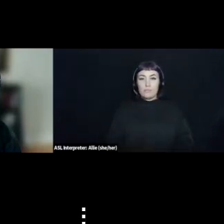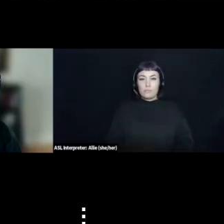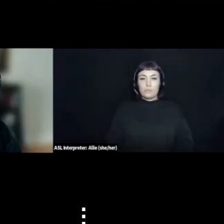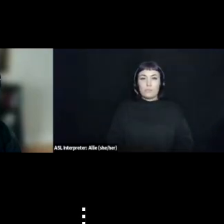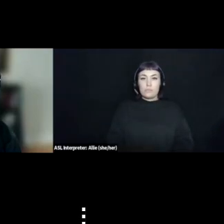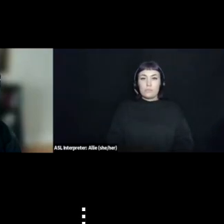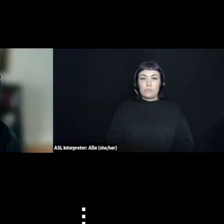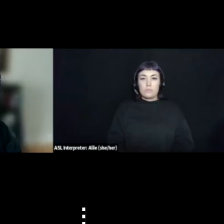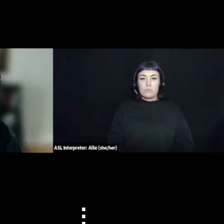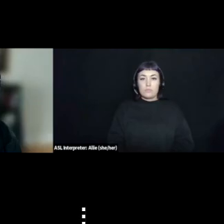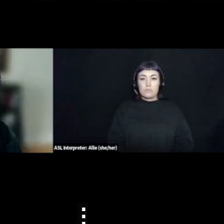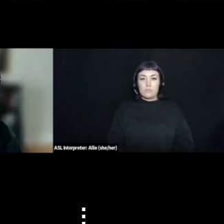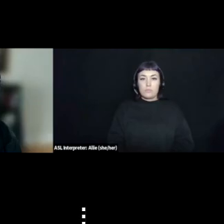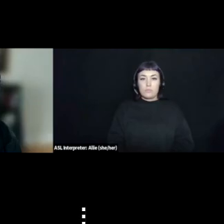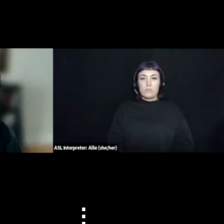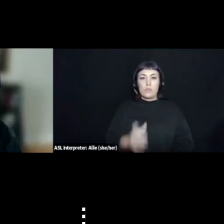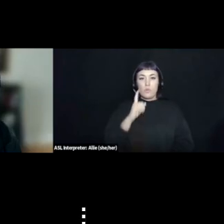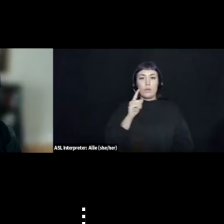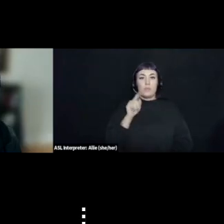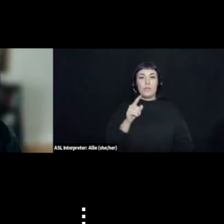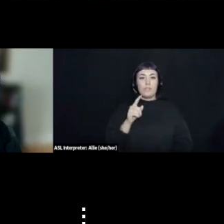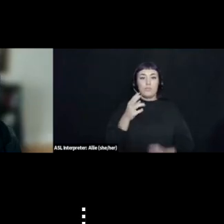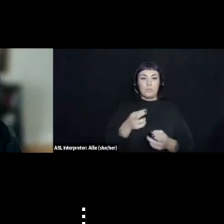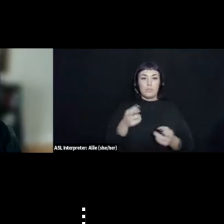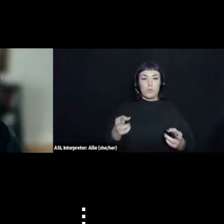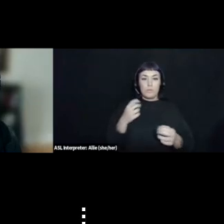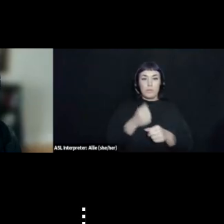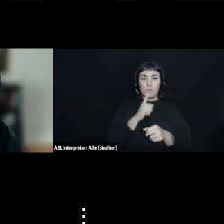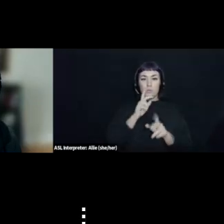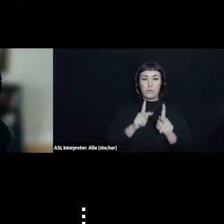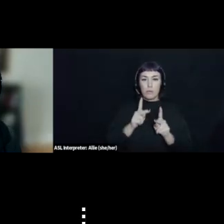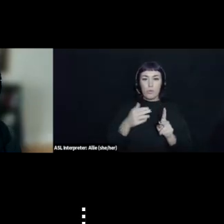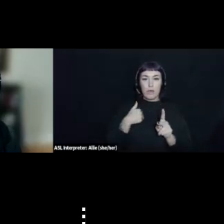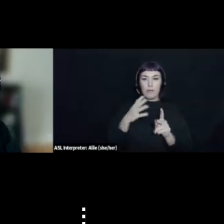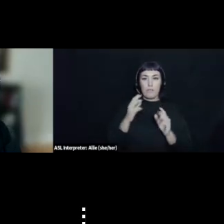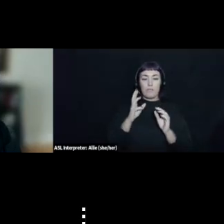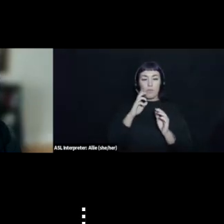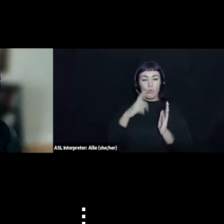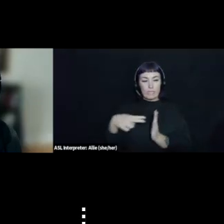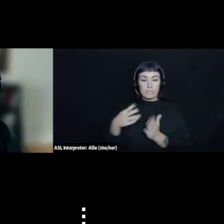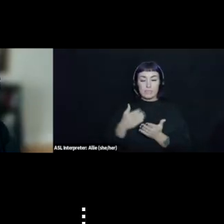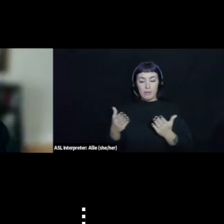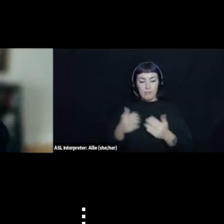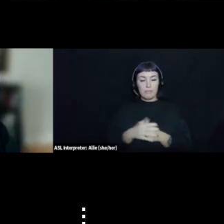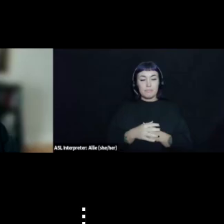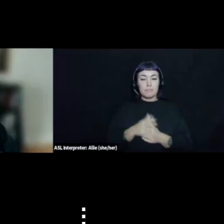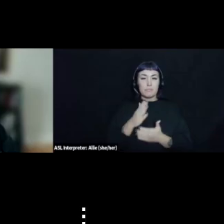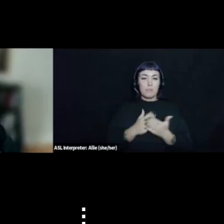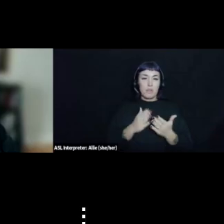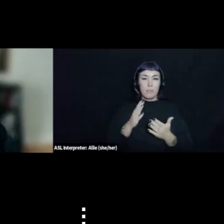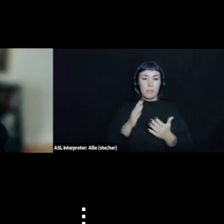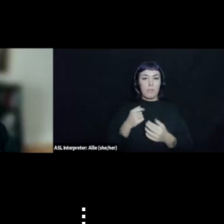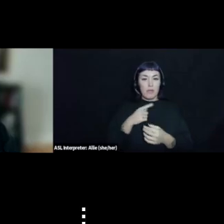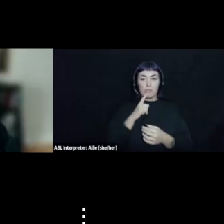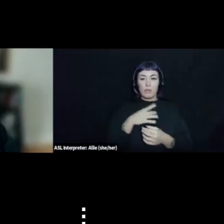I do want to quick get to resources, just to make sure people have, further reading and stuff. Some of the ones that I've